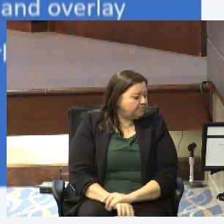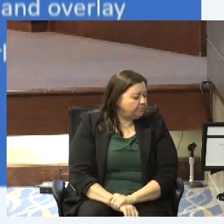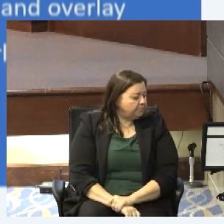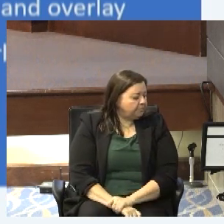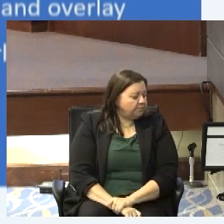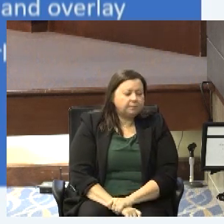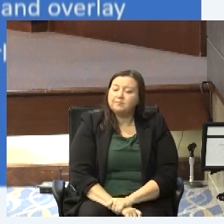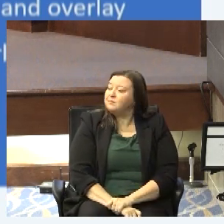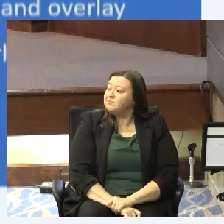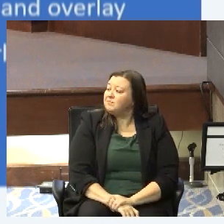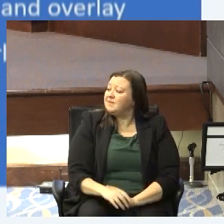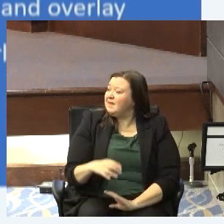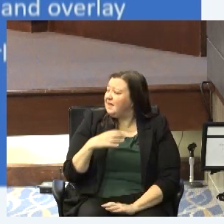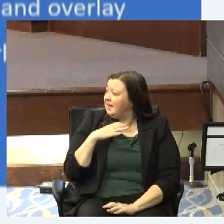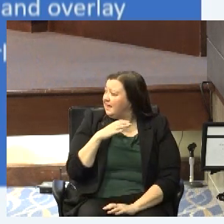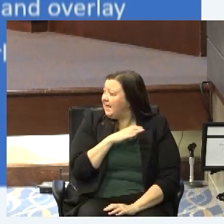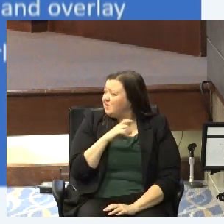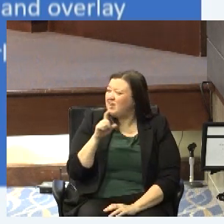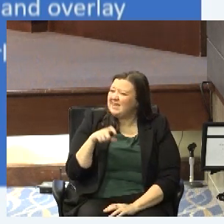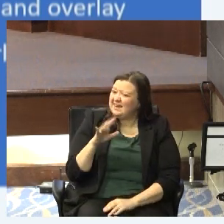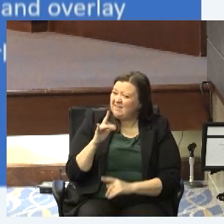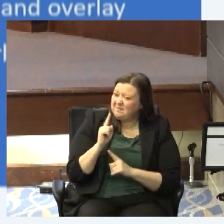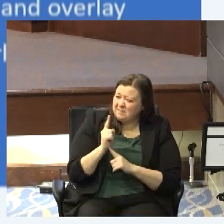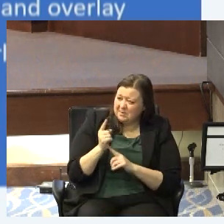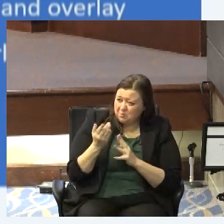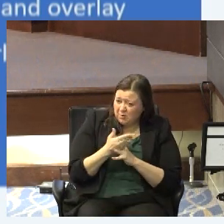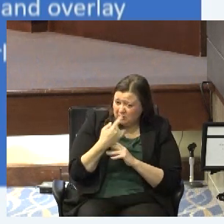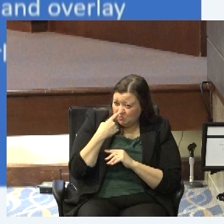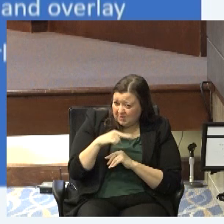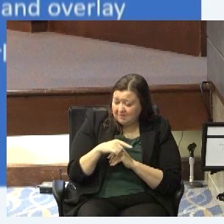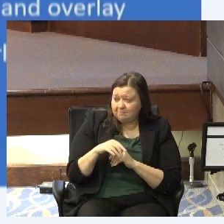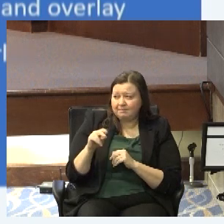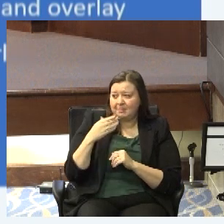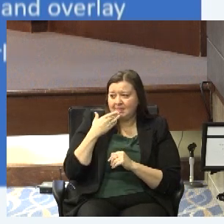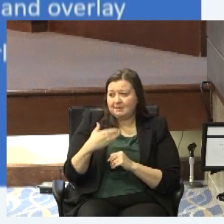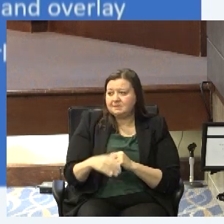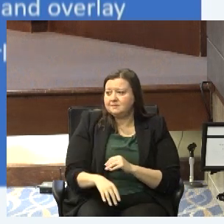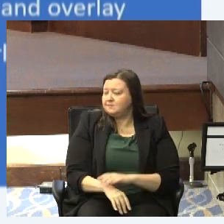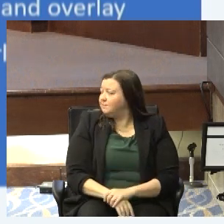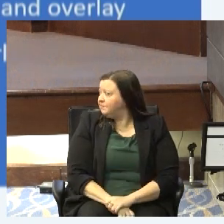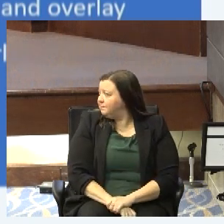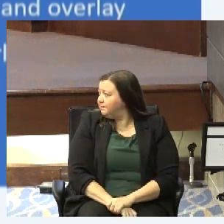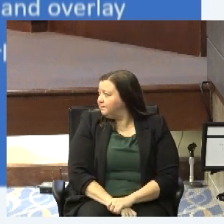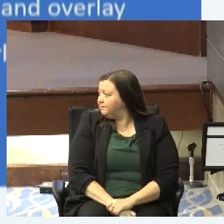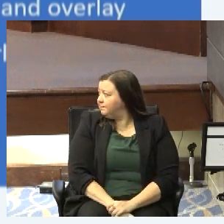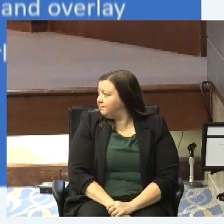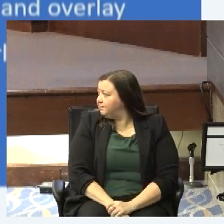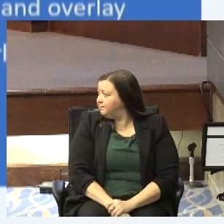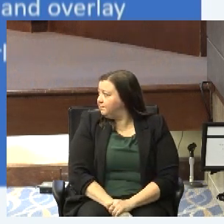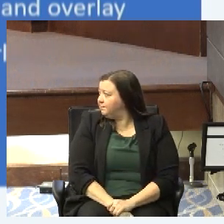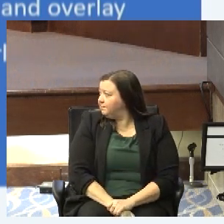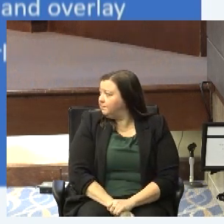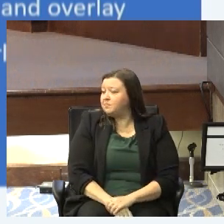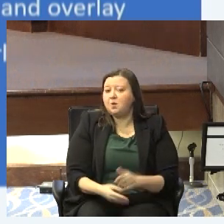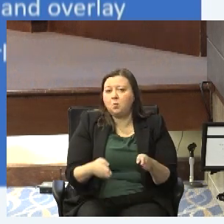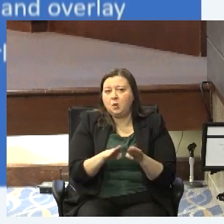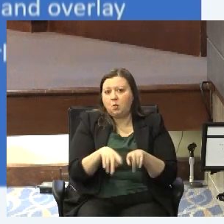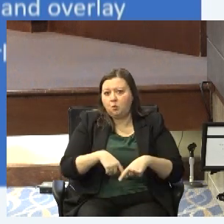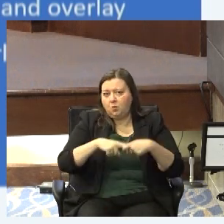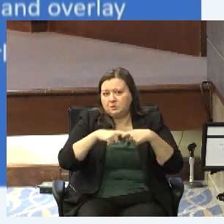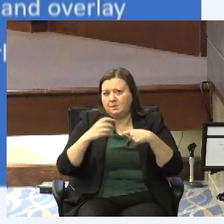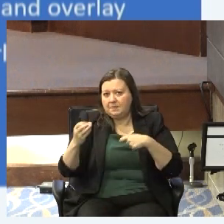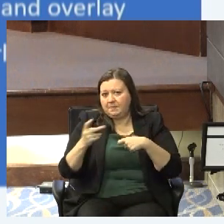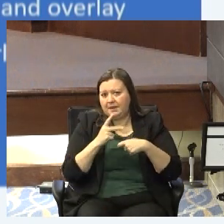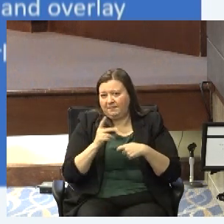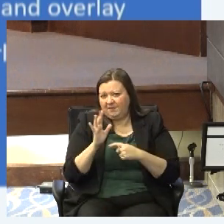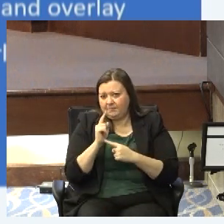Council, I hate to do this to you, but I need to take like a 5-minute break. Great. Thanks. We'll close the meeting for a minute. I'll be back in a